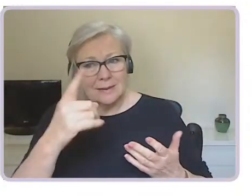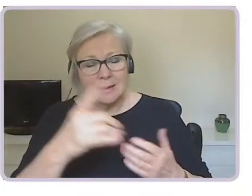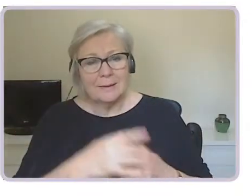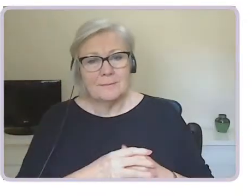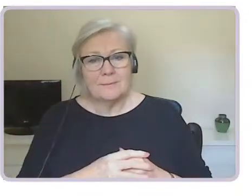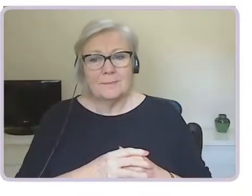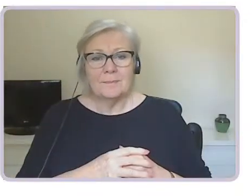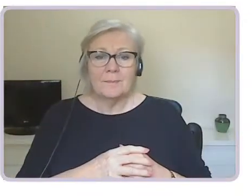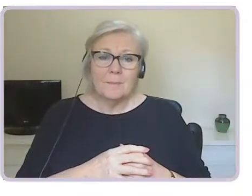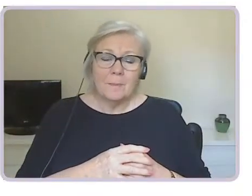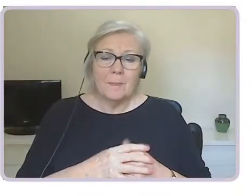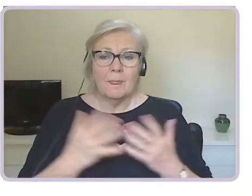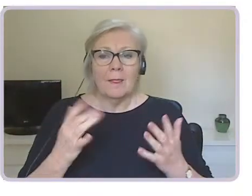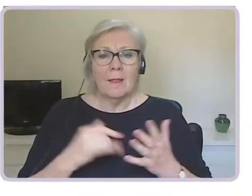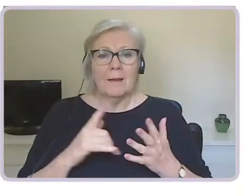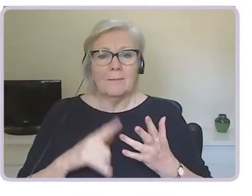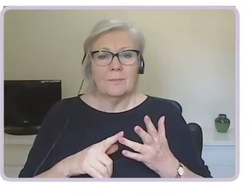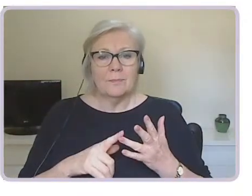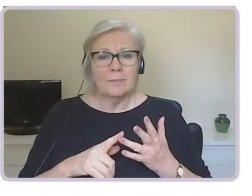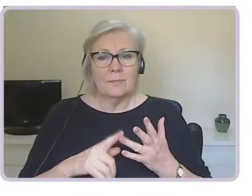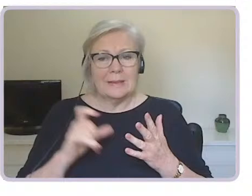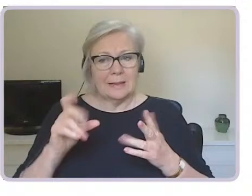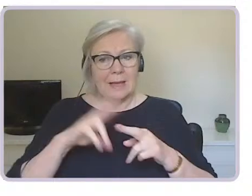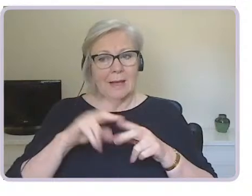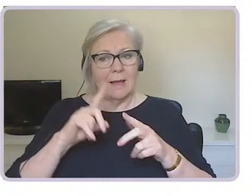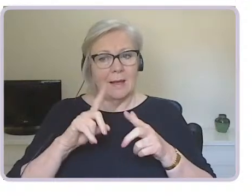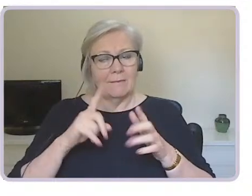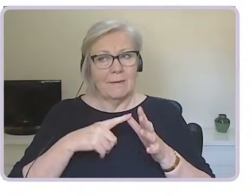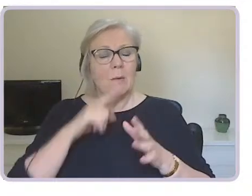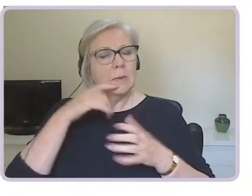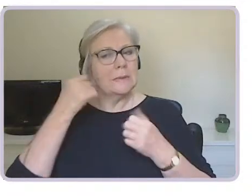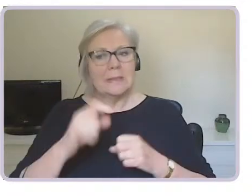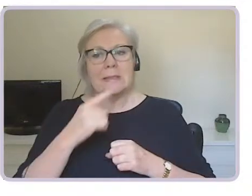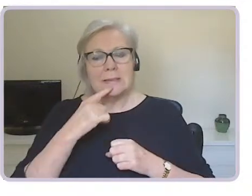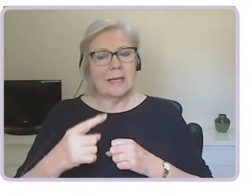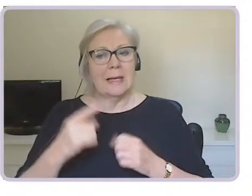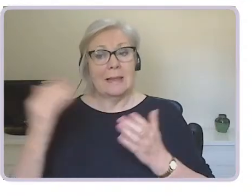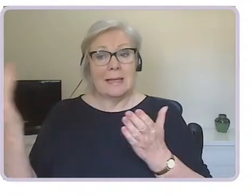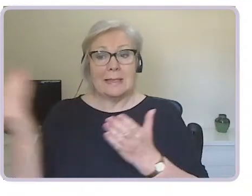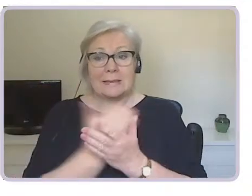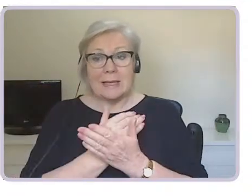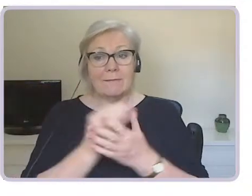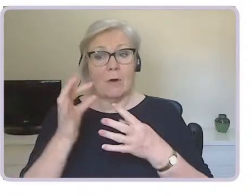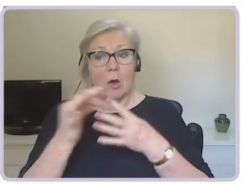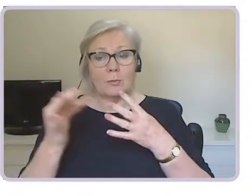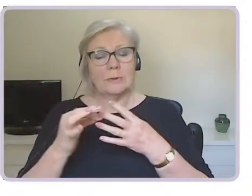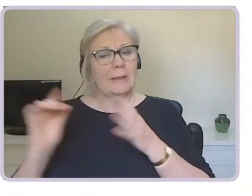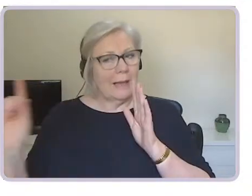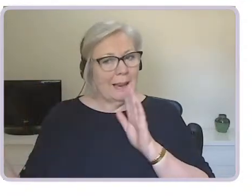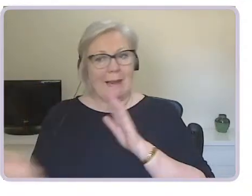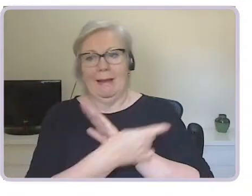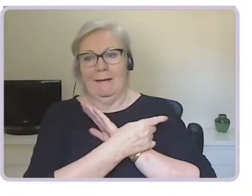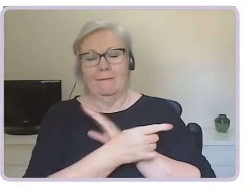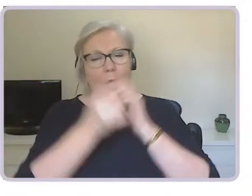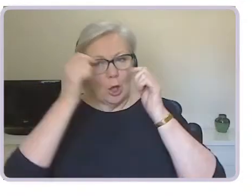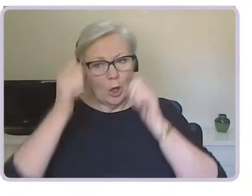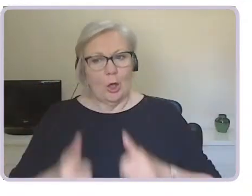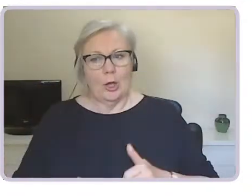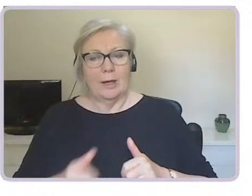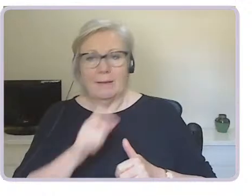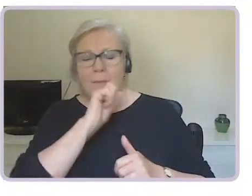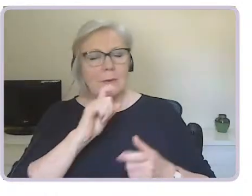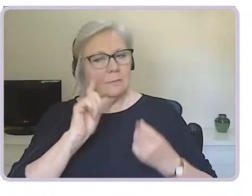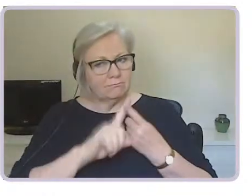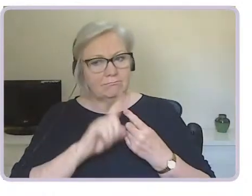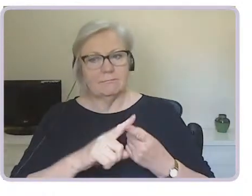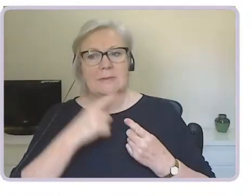message won't change. It'll likely remain the same. The safest option is to leave early. But I suppose what can we